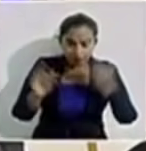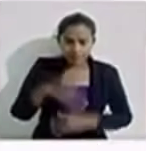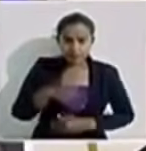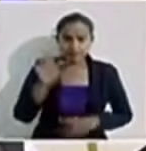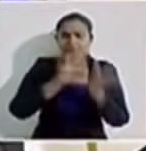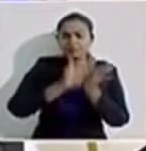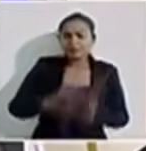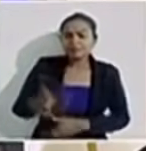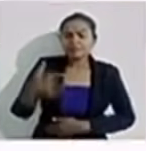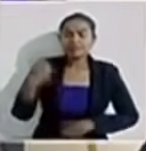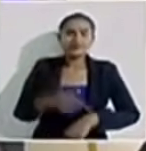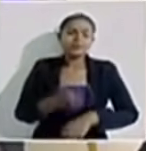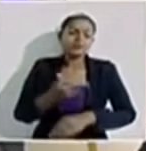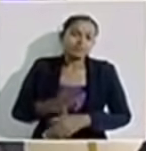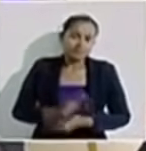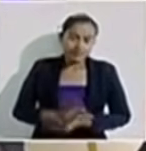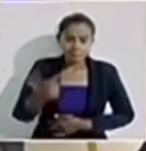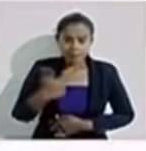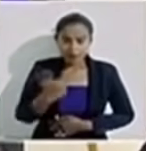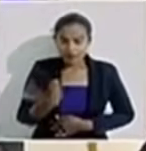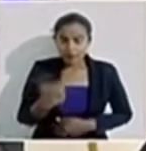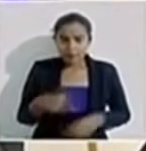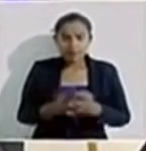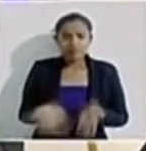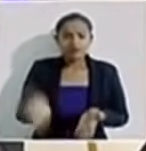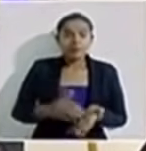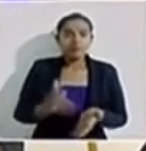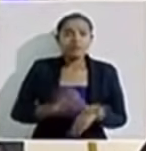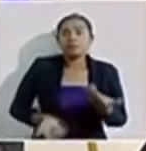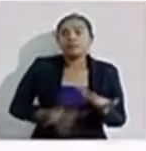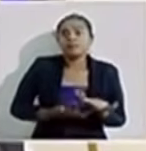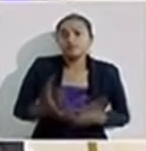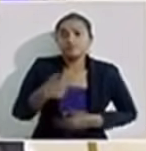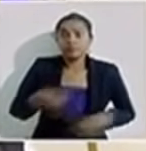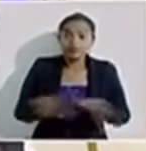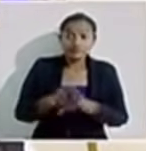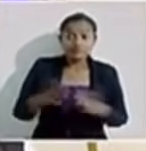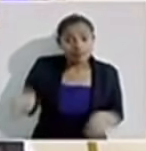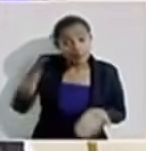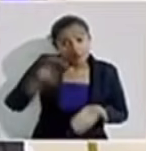in constant fear that such an attack could occur at any point of time.